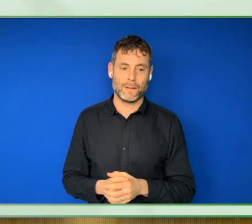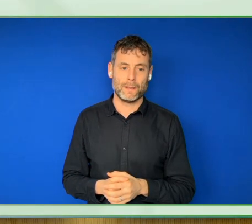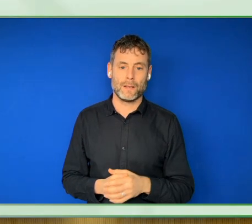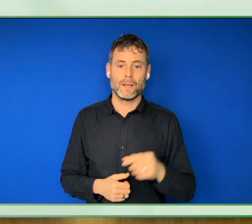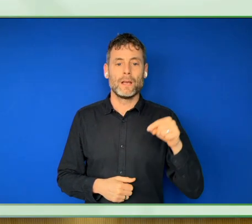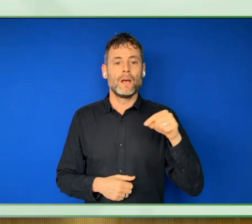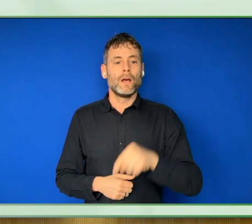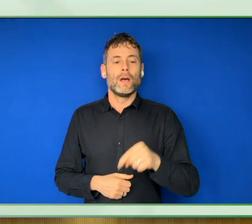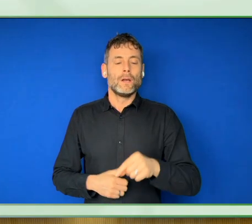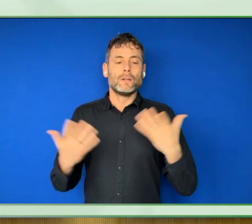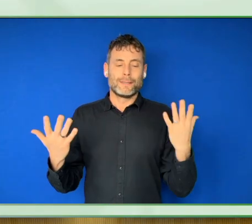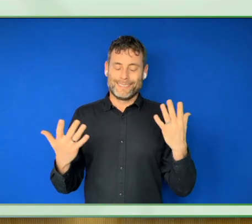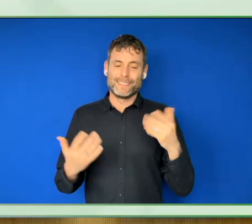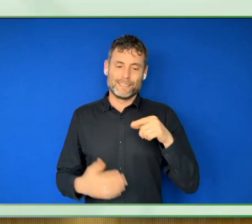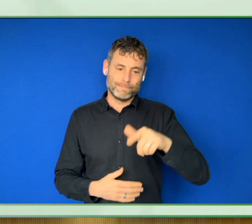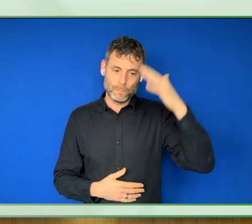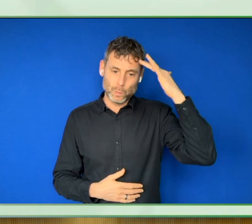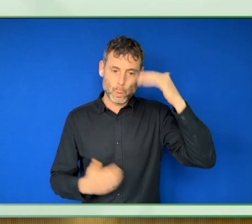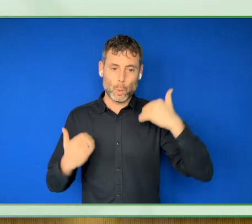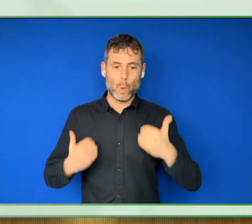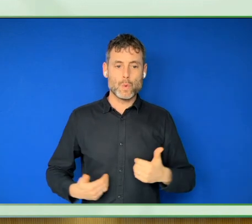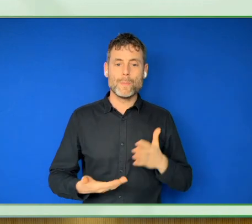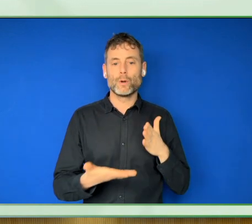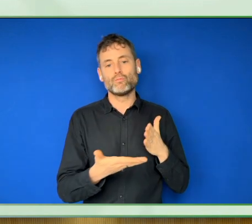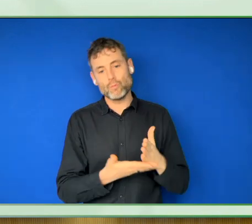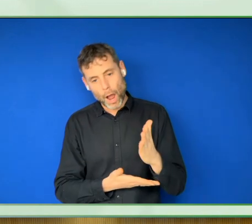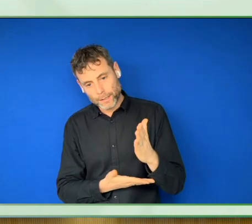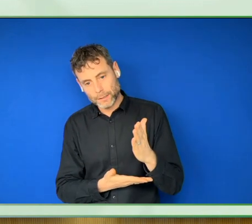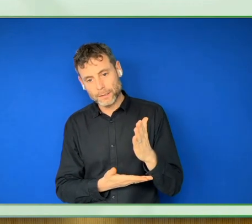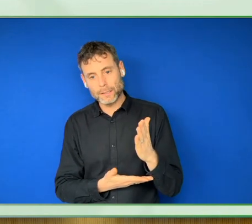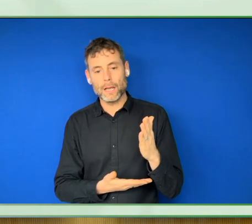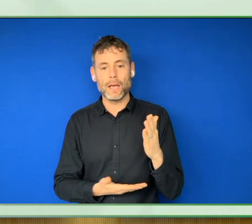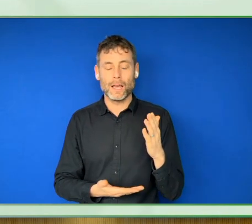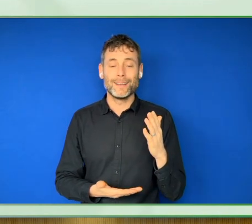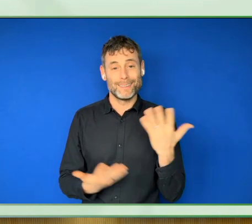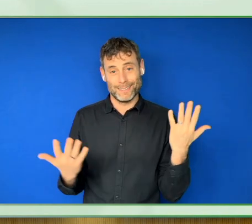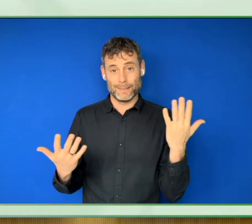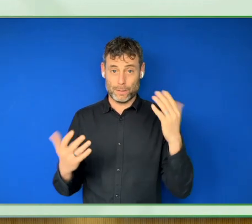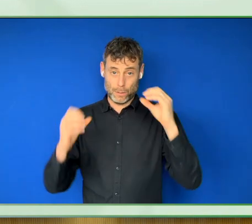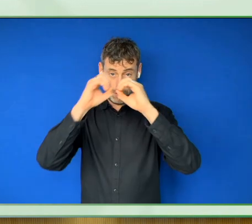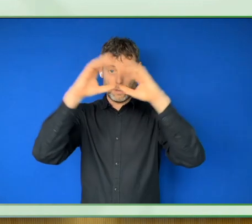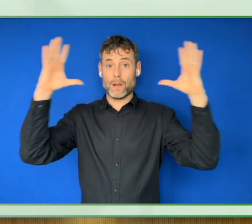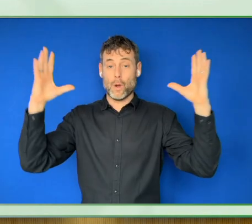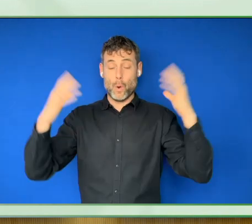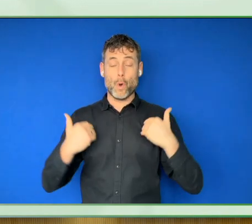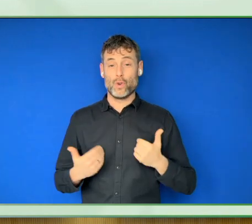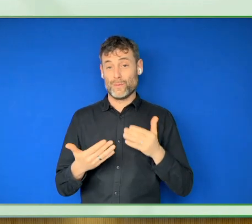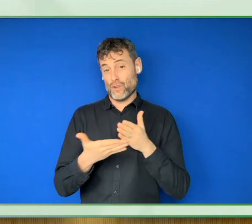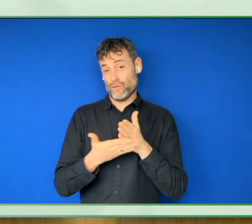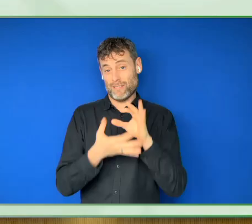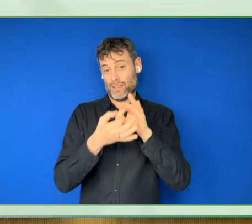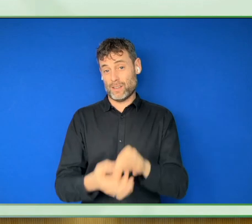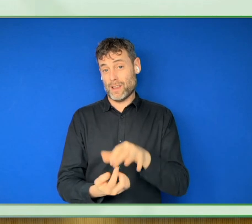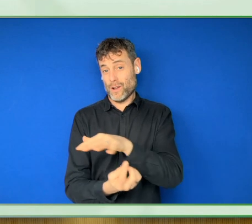human rights are culturally, they are different depending on the culture. And that's been always a challenge in the